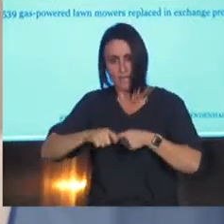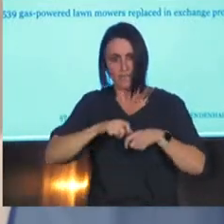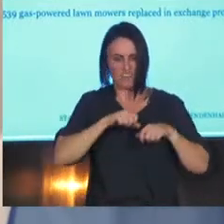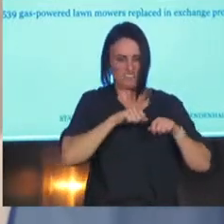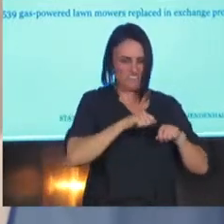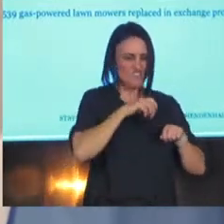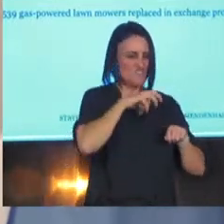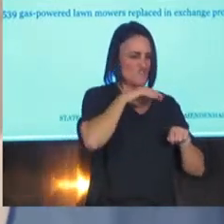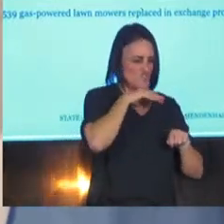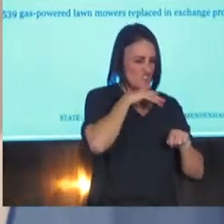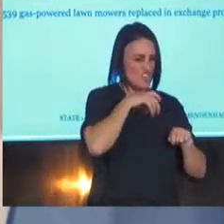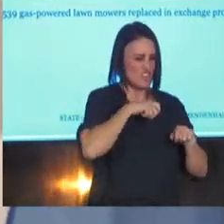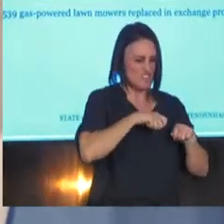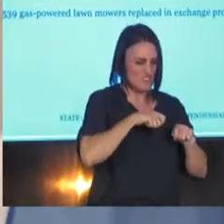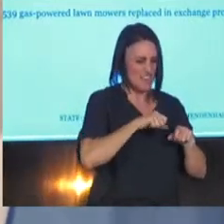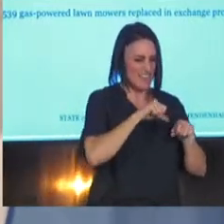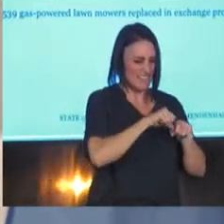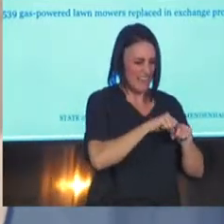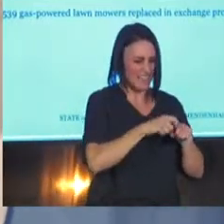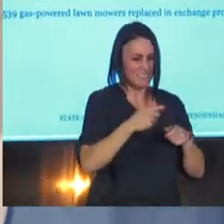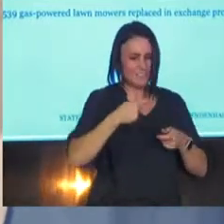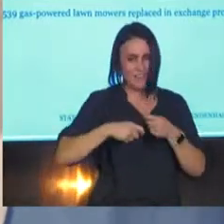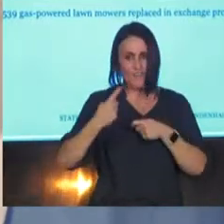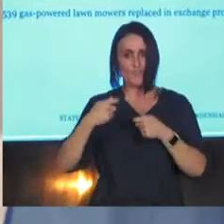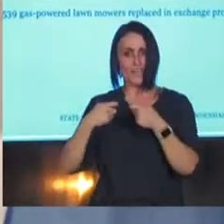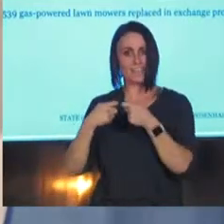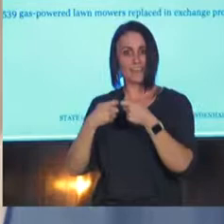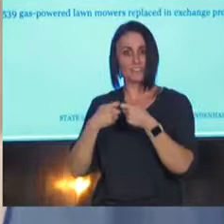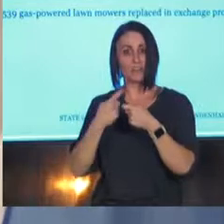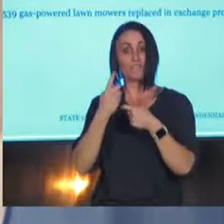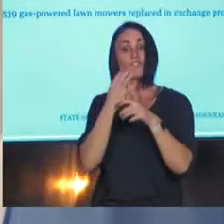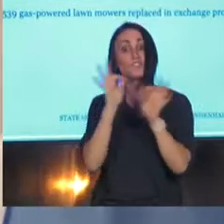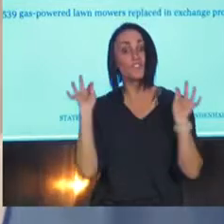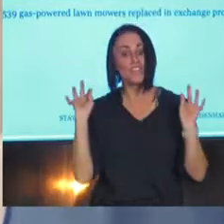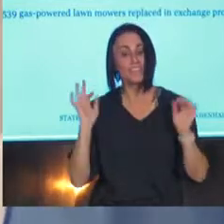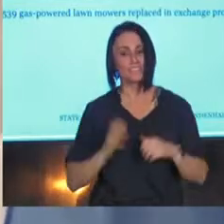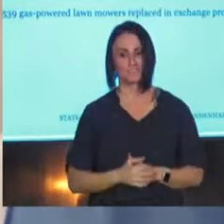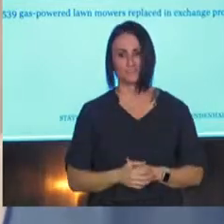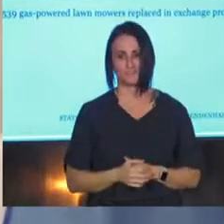clean electric model at no cost to them.